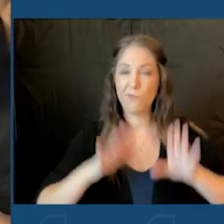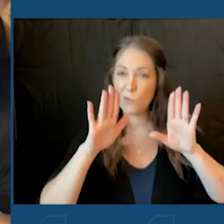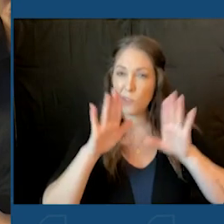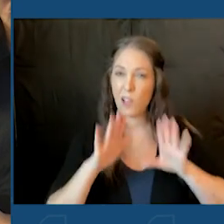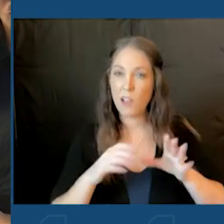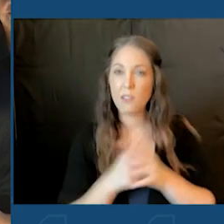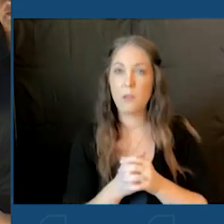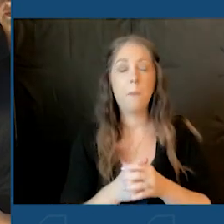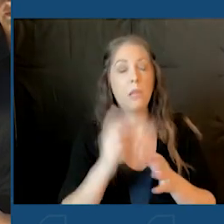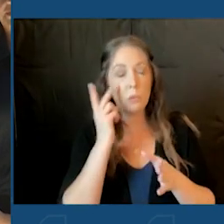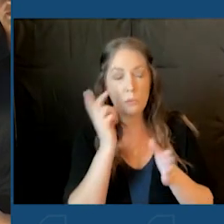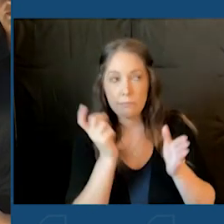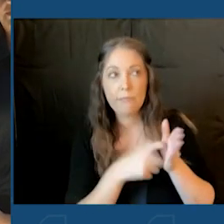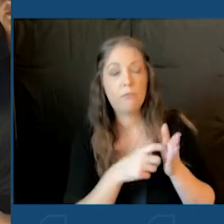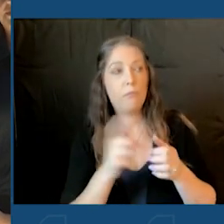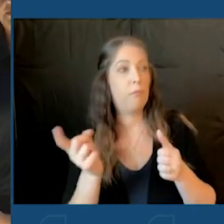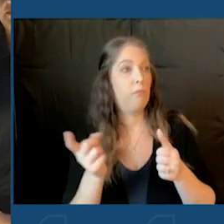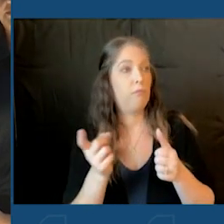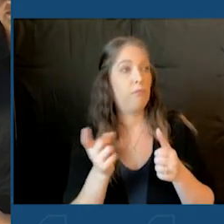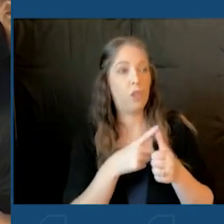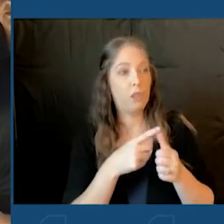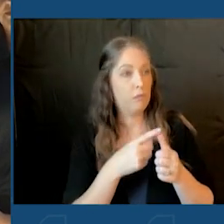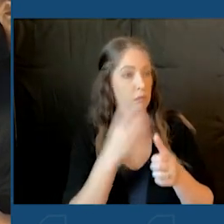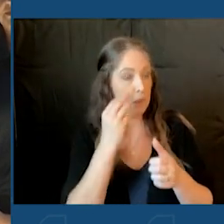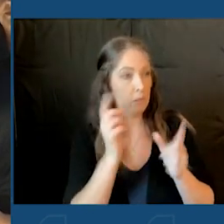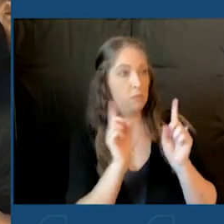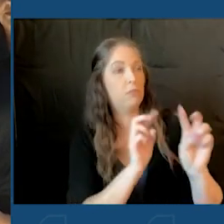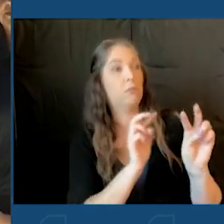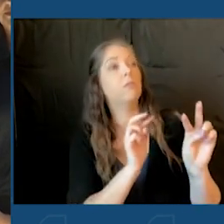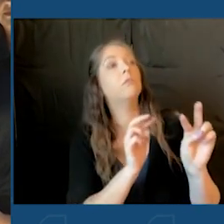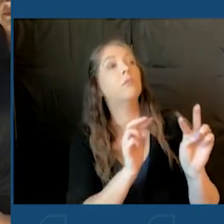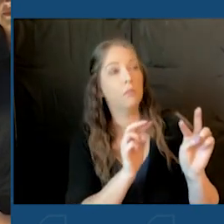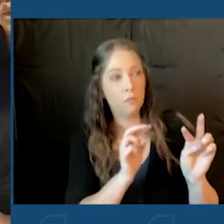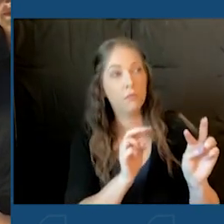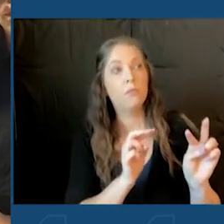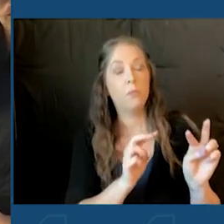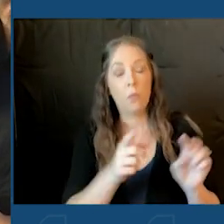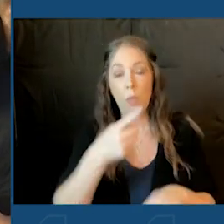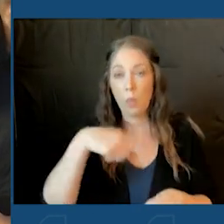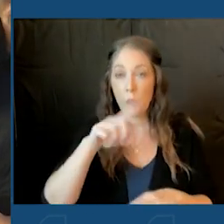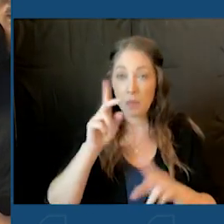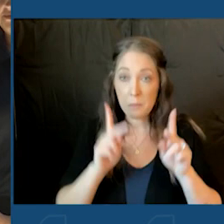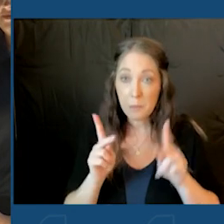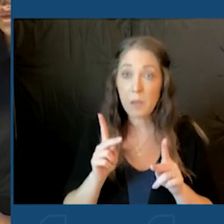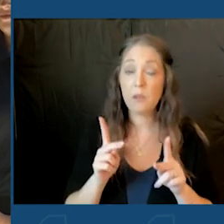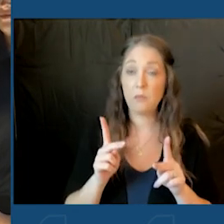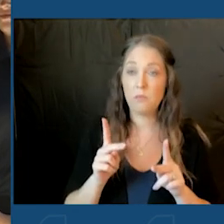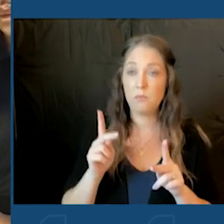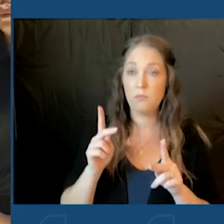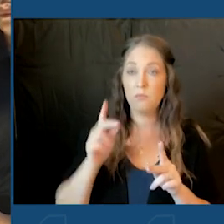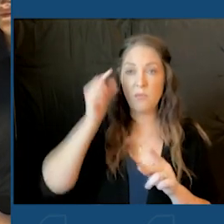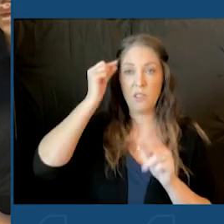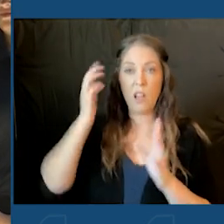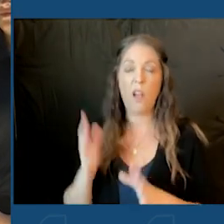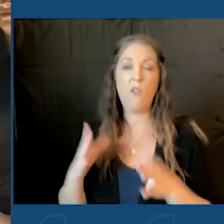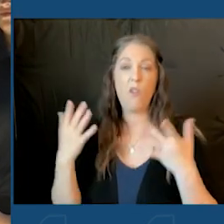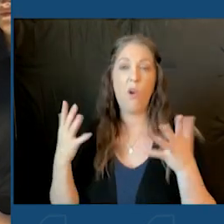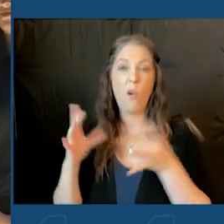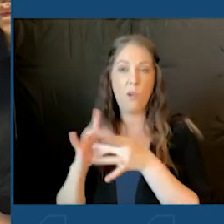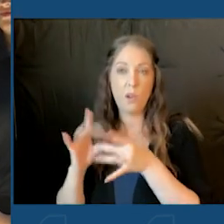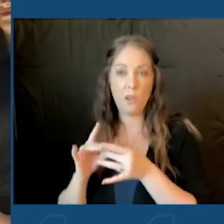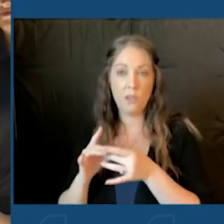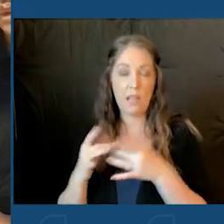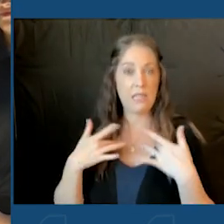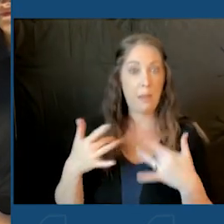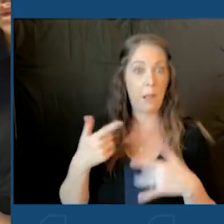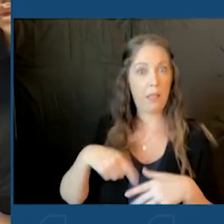Slade from our Rangers. These folks, as Governor mentioned, we're usually sending them out west